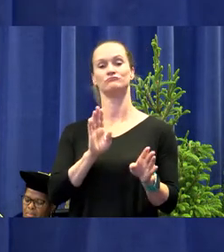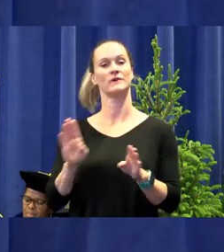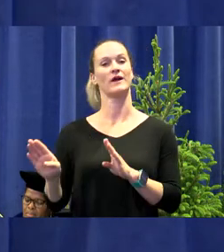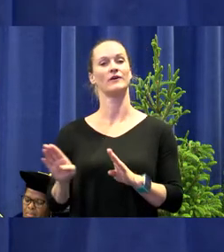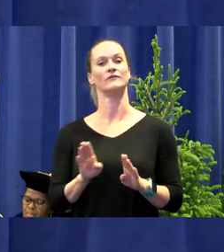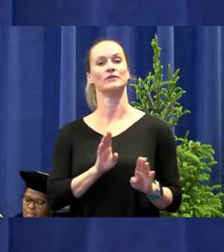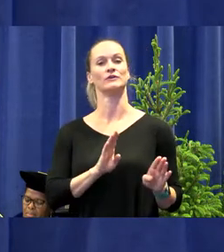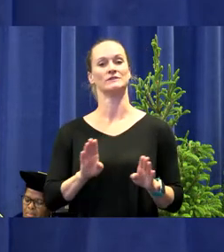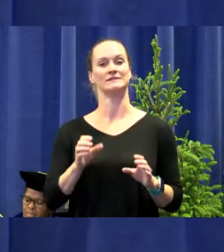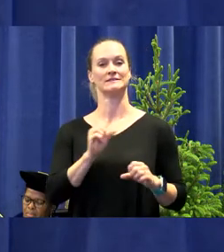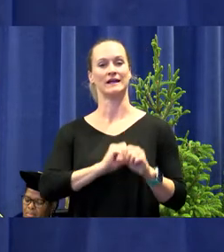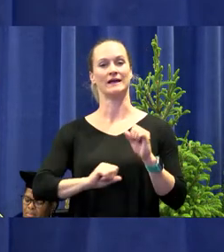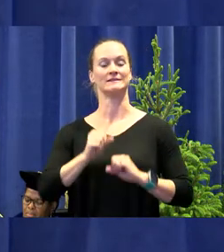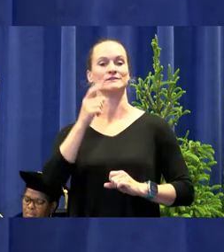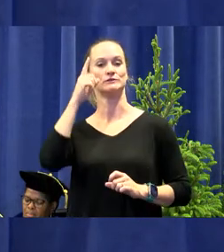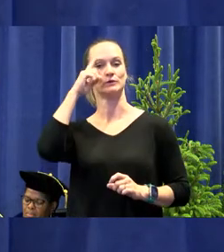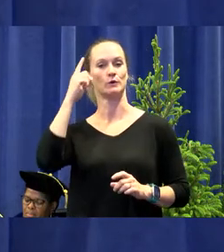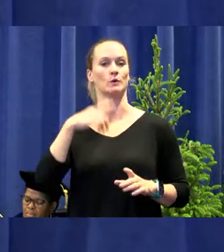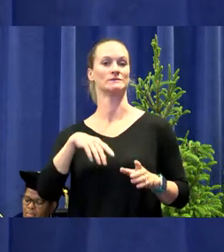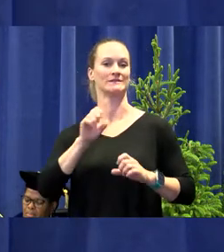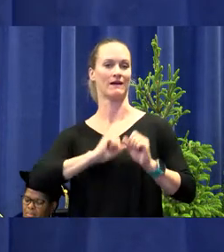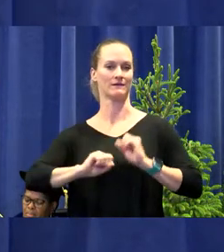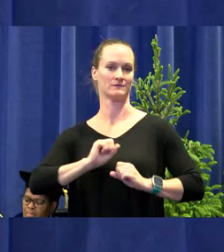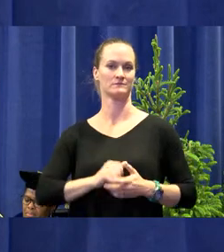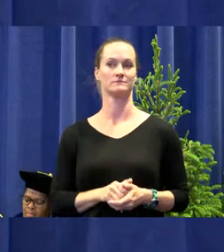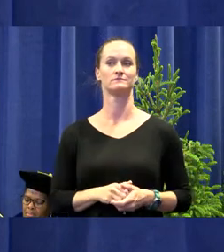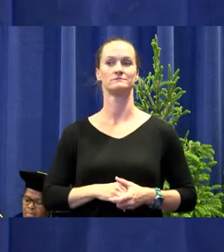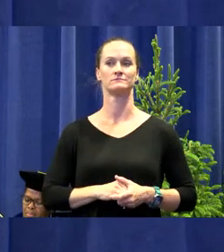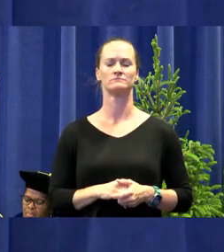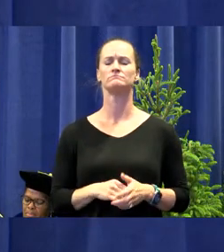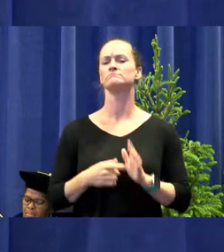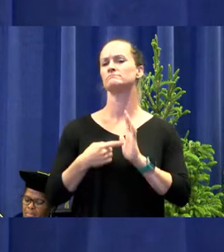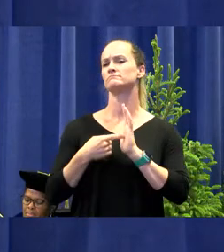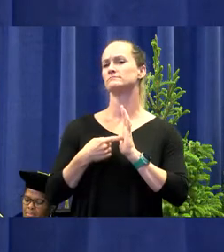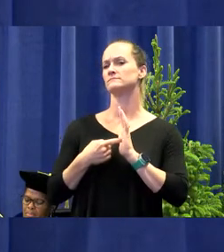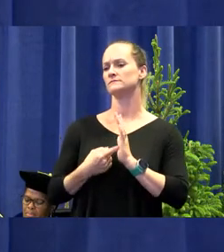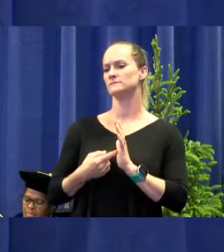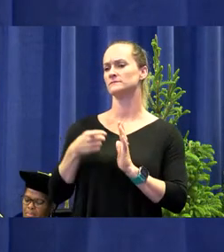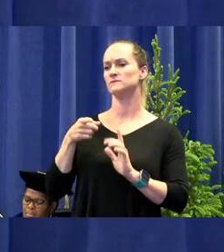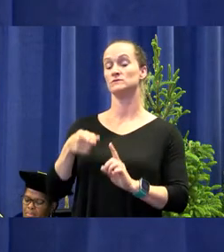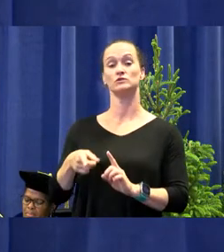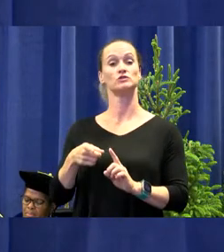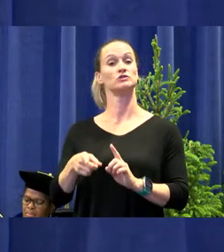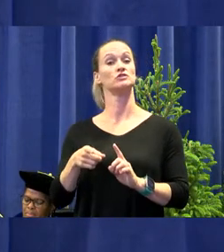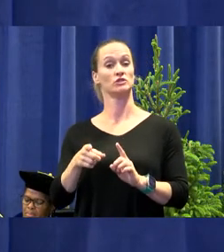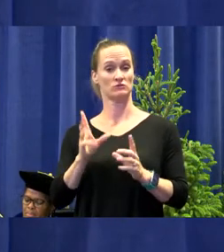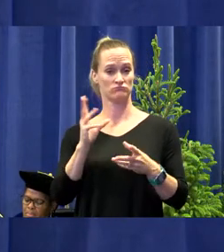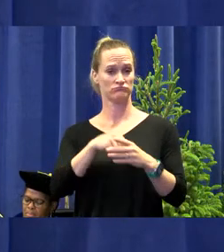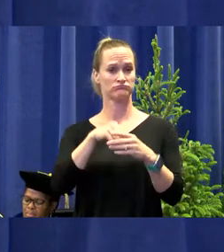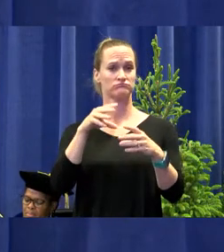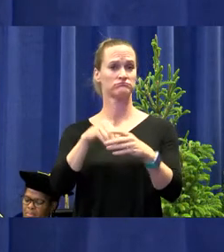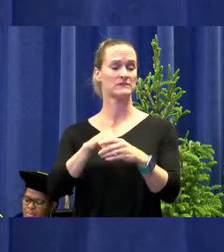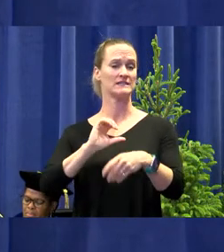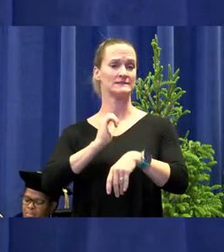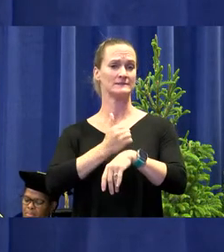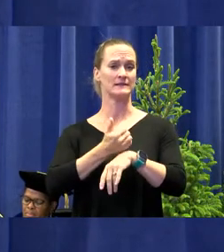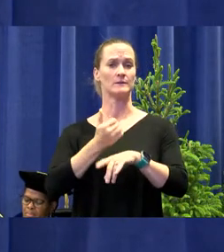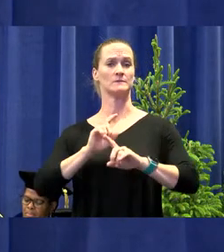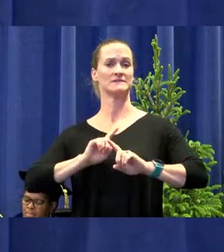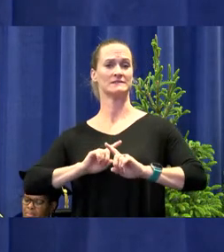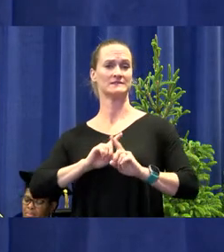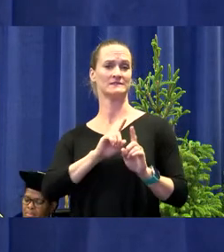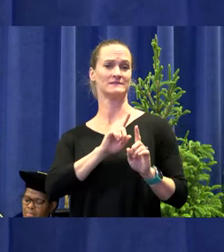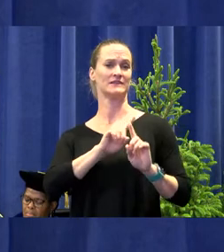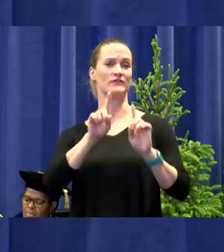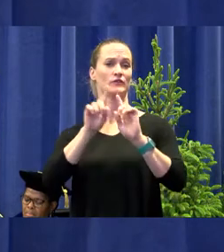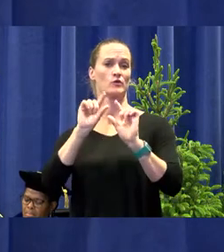Chio's impact on the Western community can be measured in many ways. She was part of several groups, including Honor Student of Color,